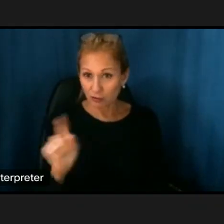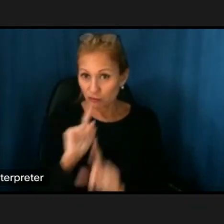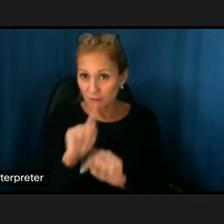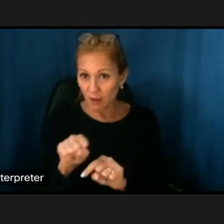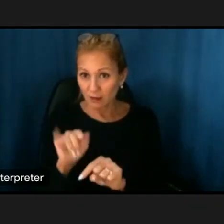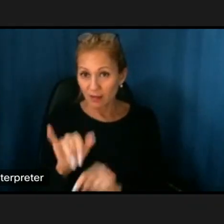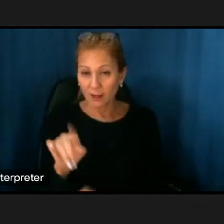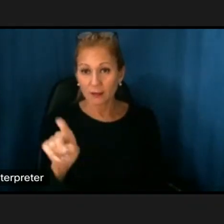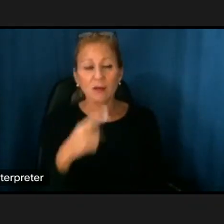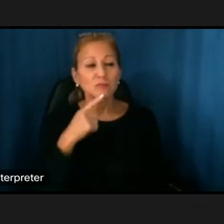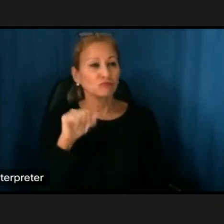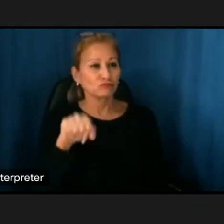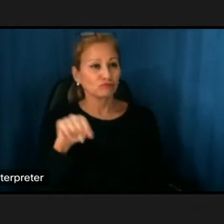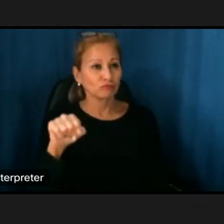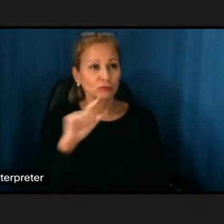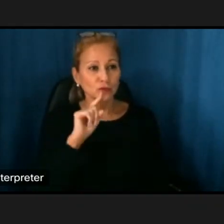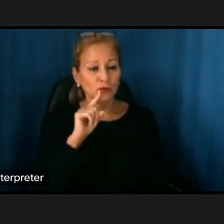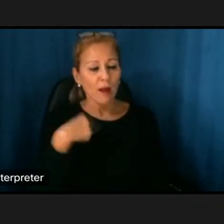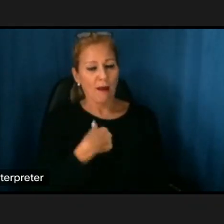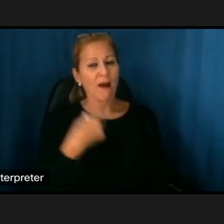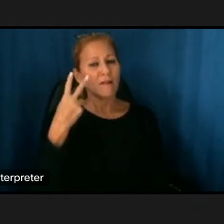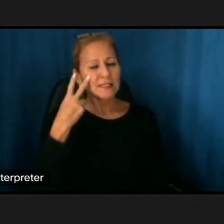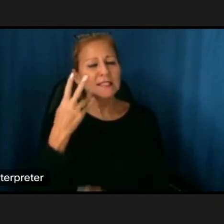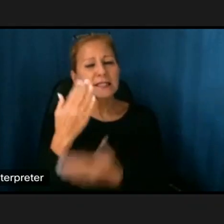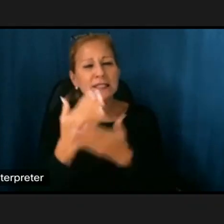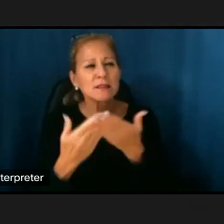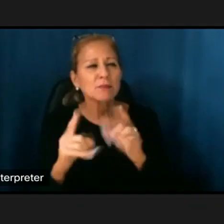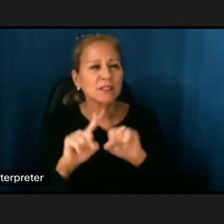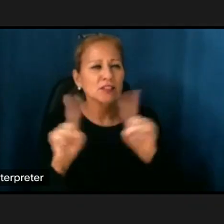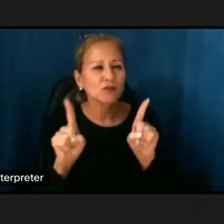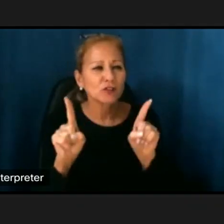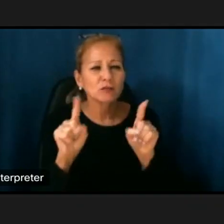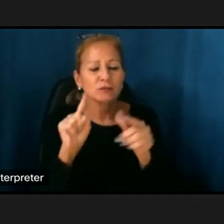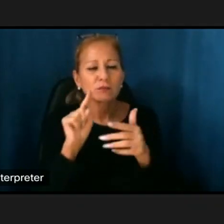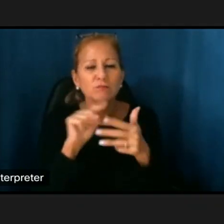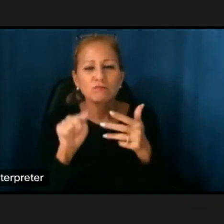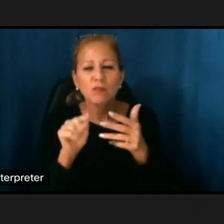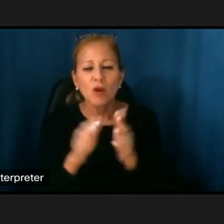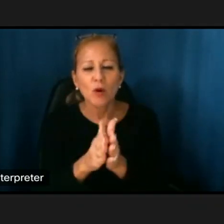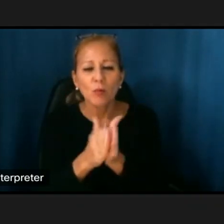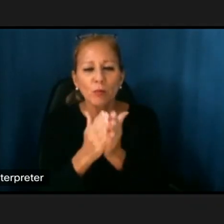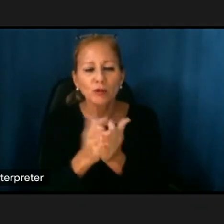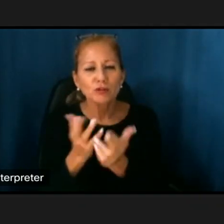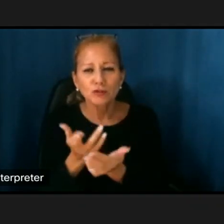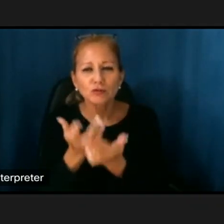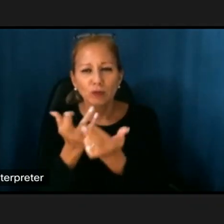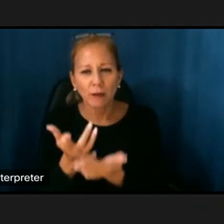respond. Yeah, so I have seen some different books be